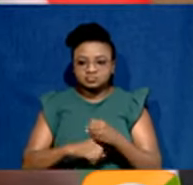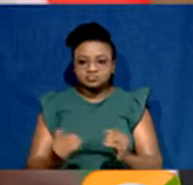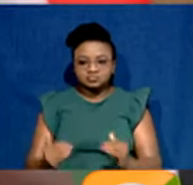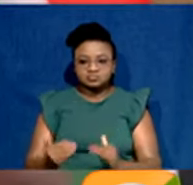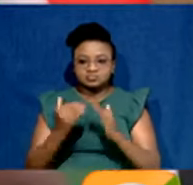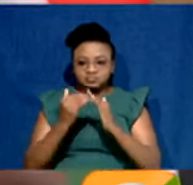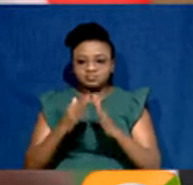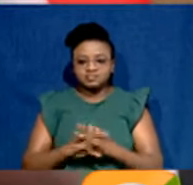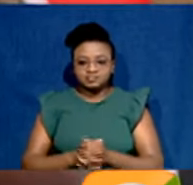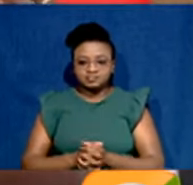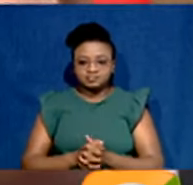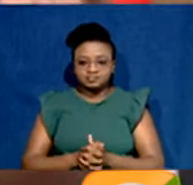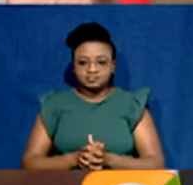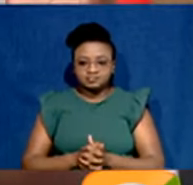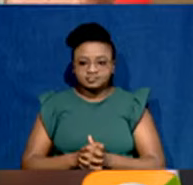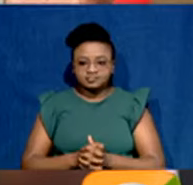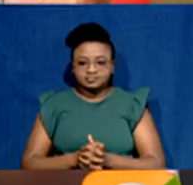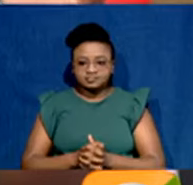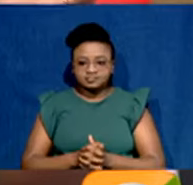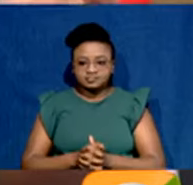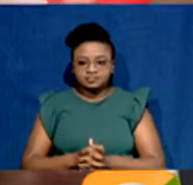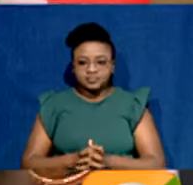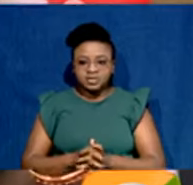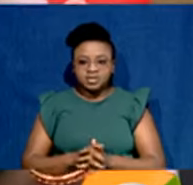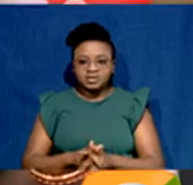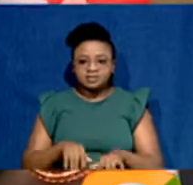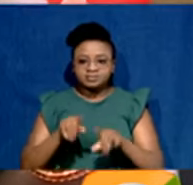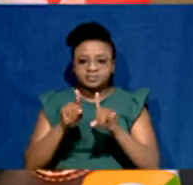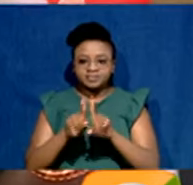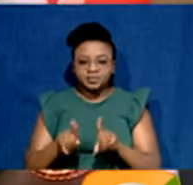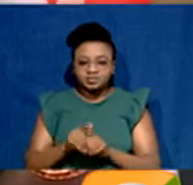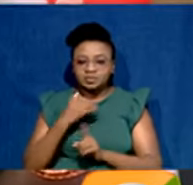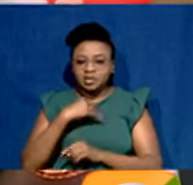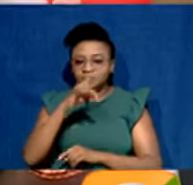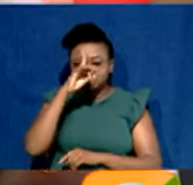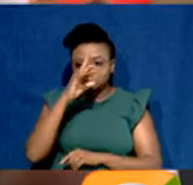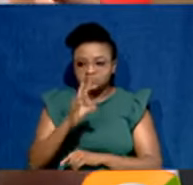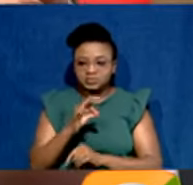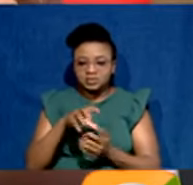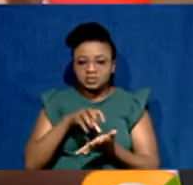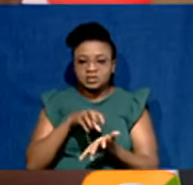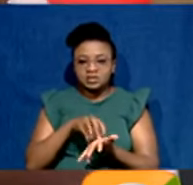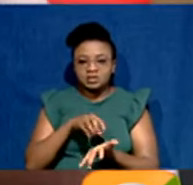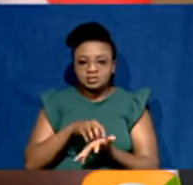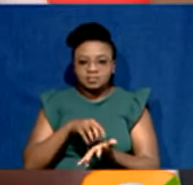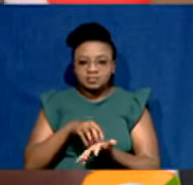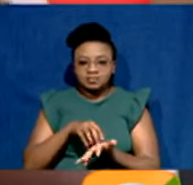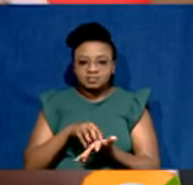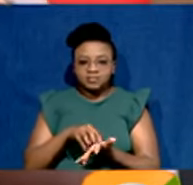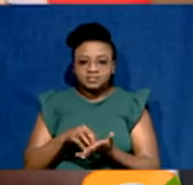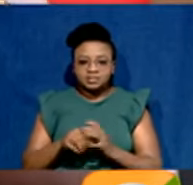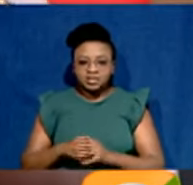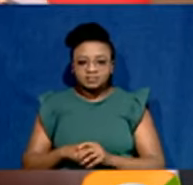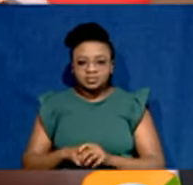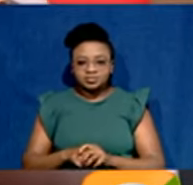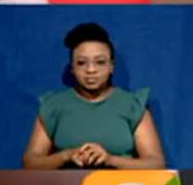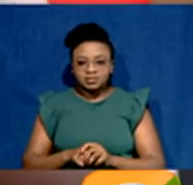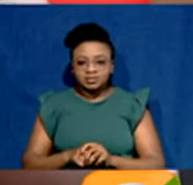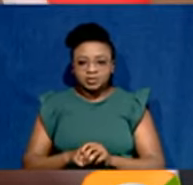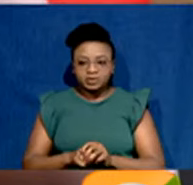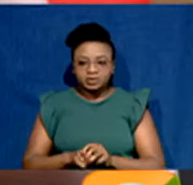in the space. We had a serious situation caused by COVID. We had a big war in